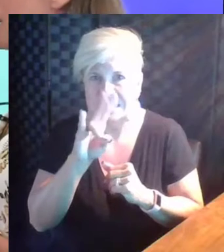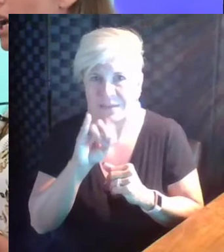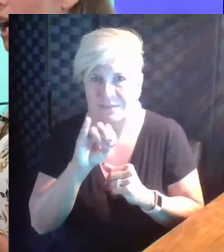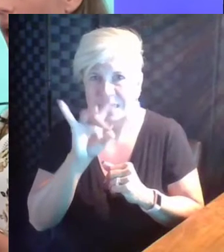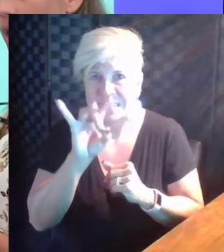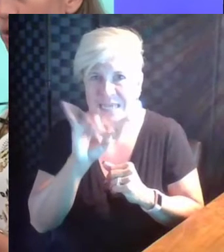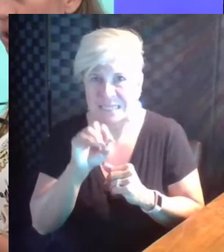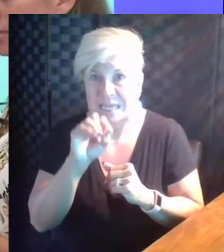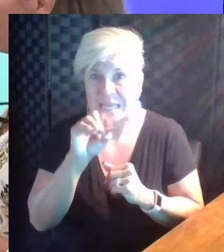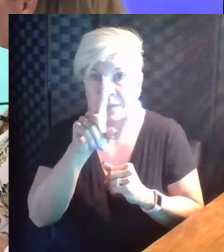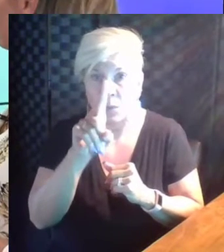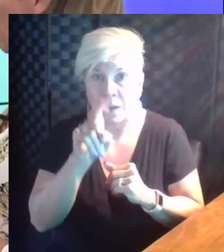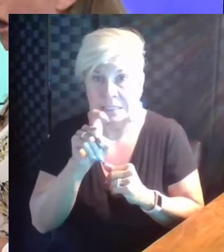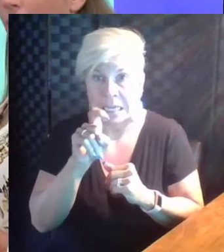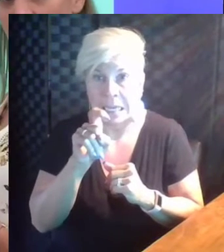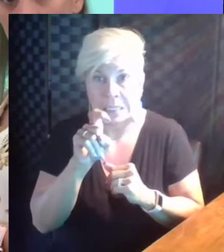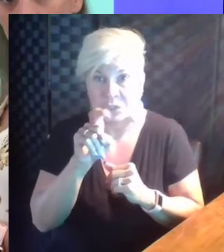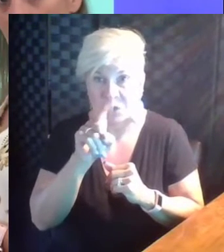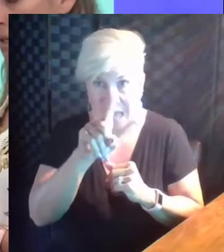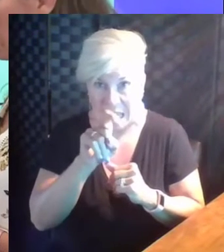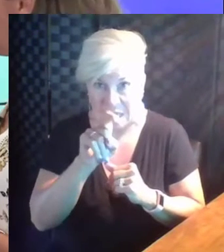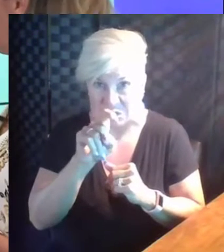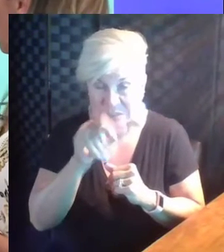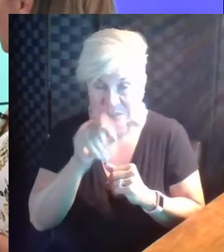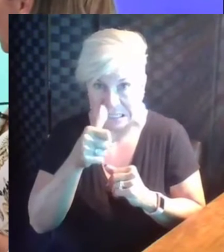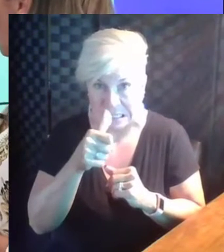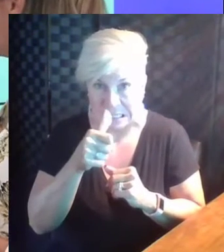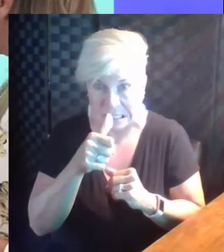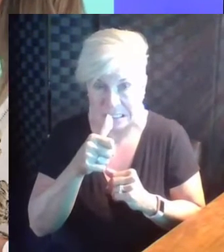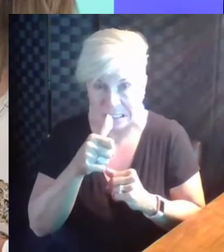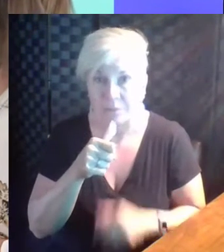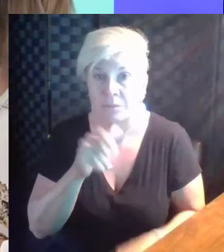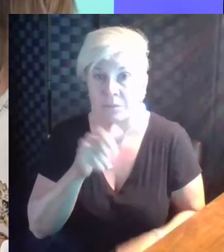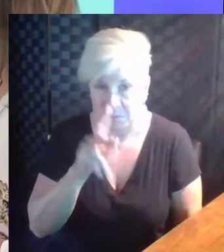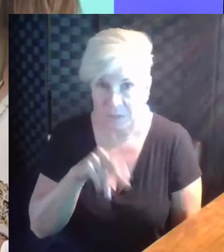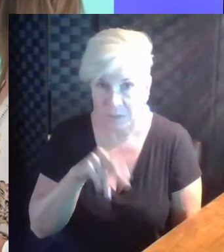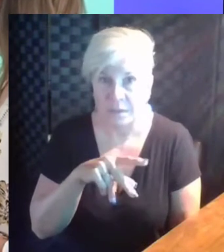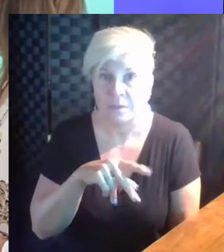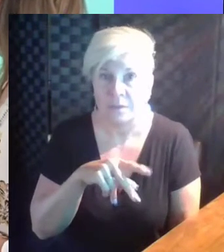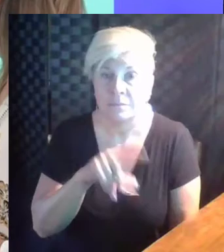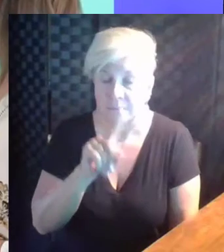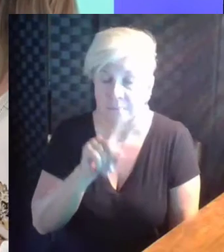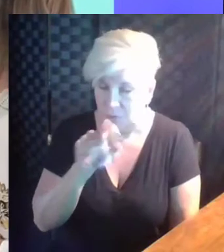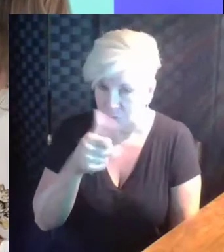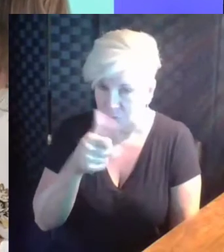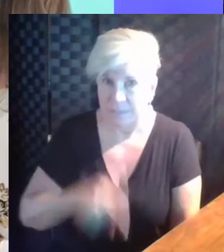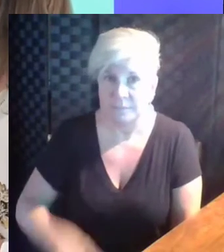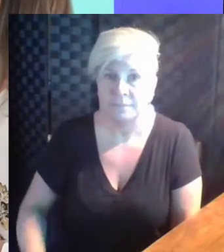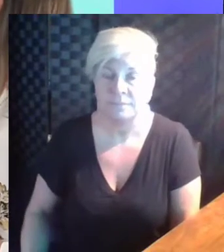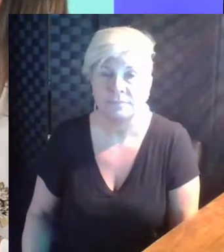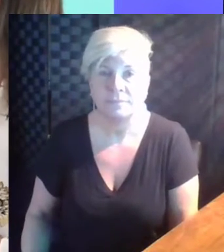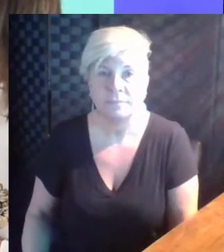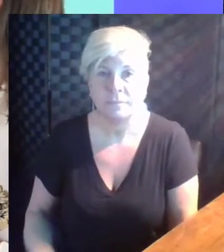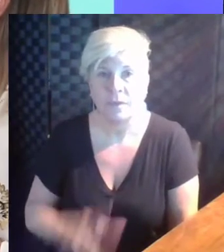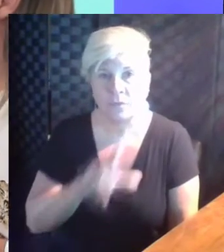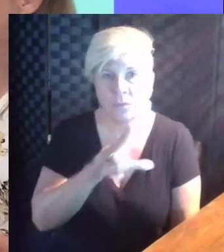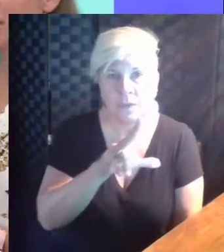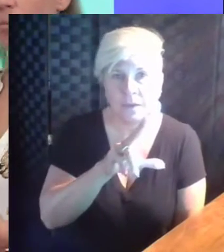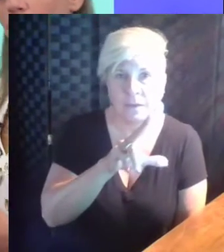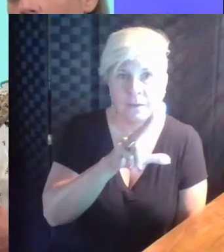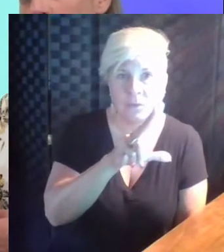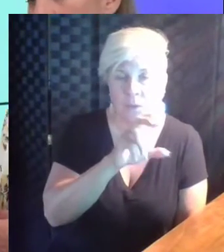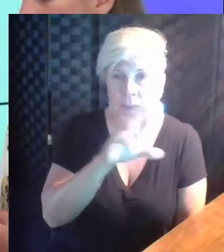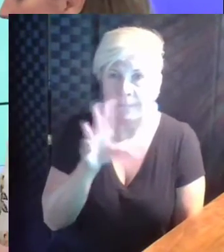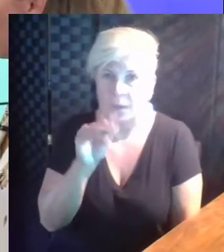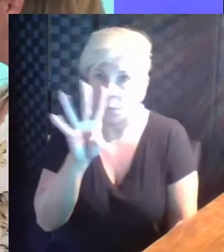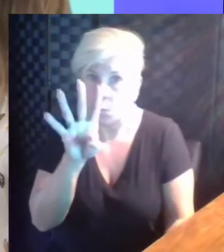80, 90, 100, 110. Okay, let's put that here. And 300